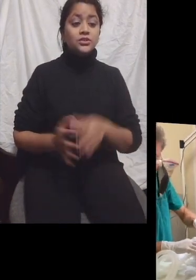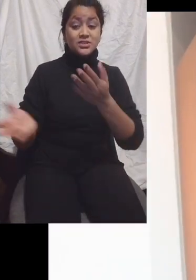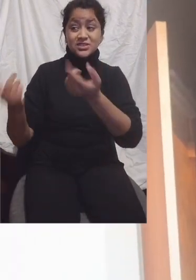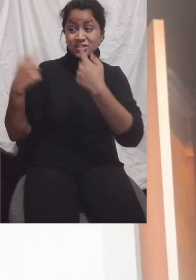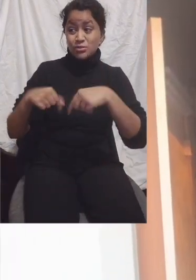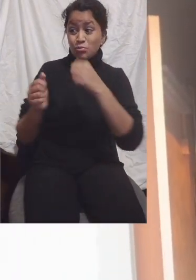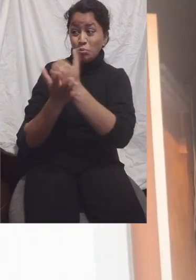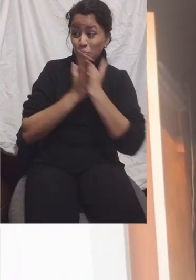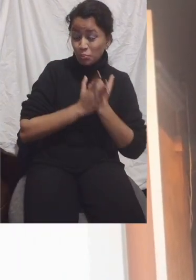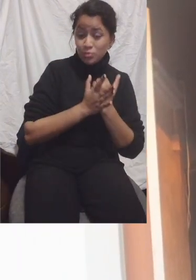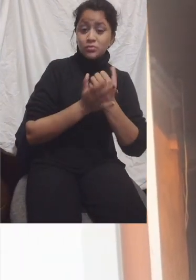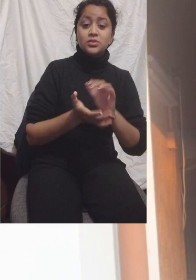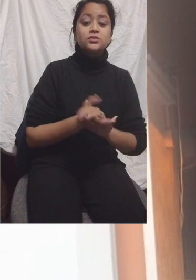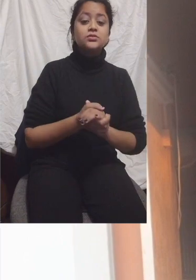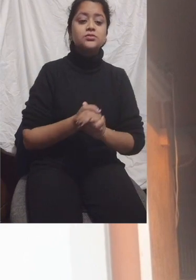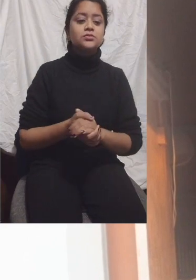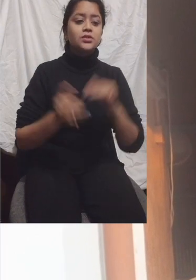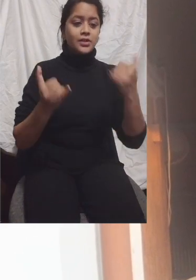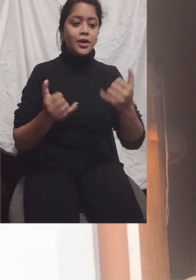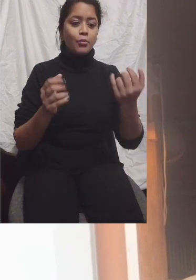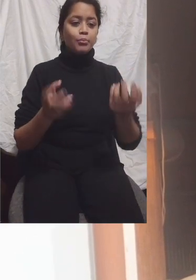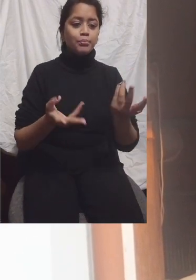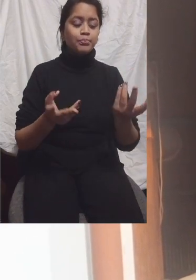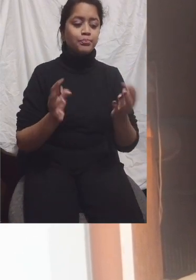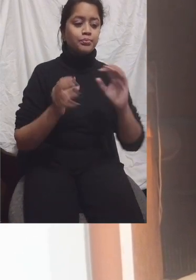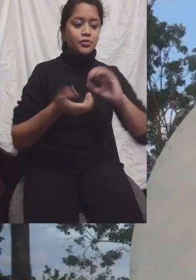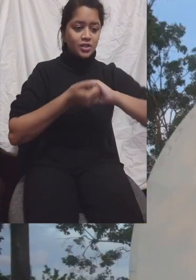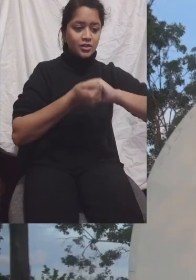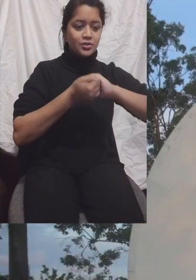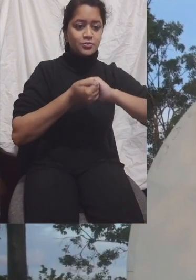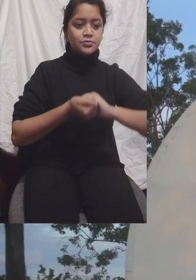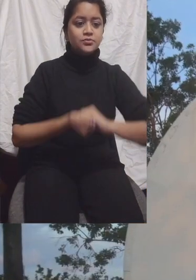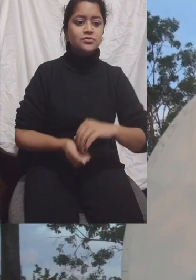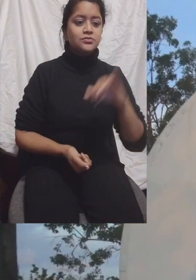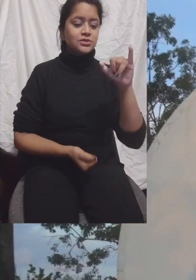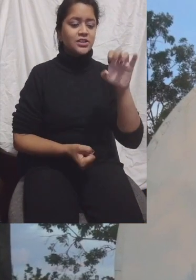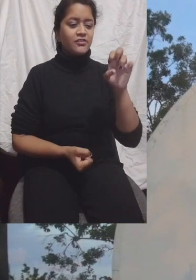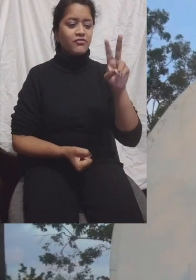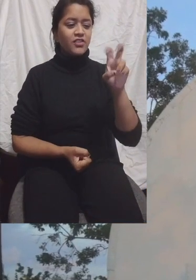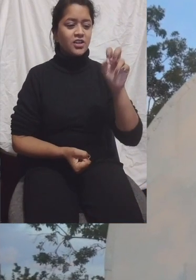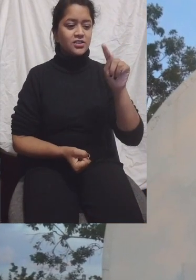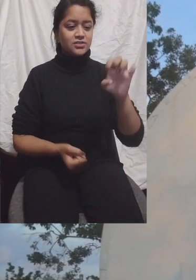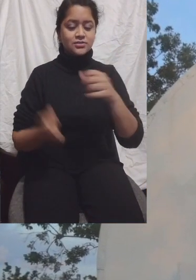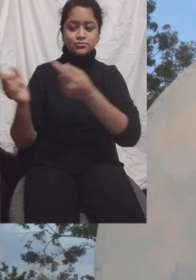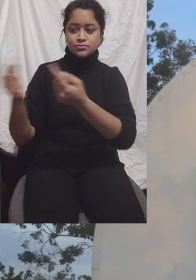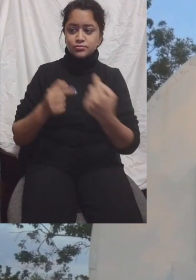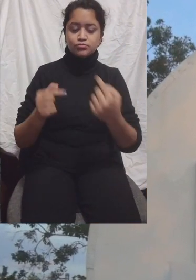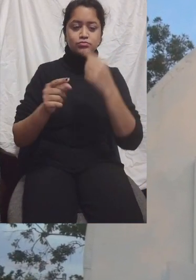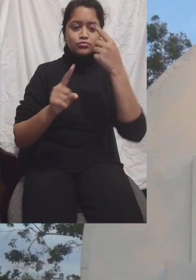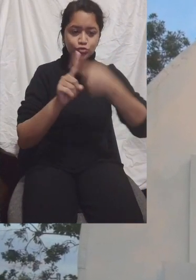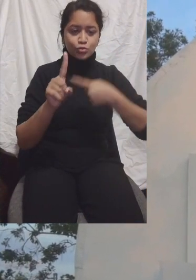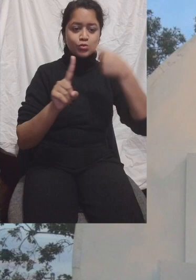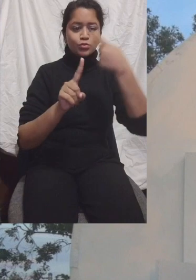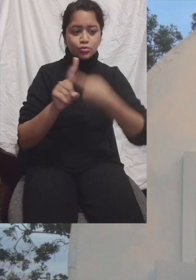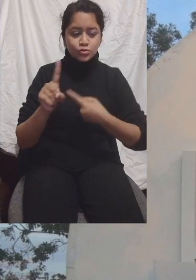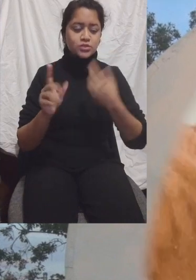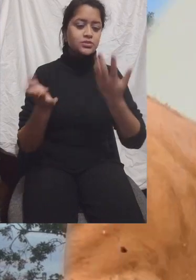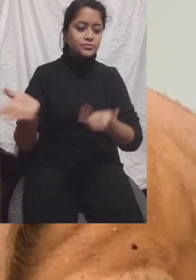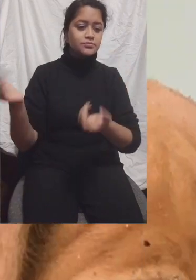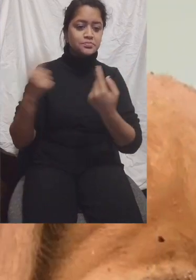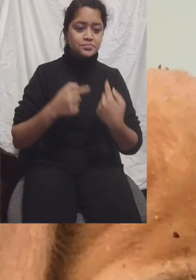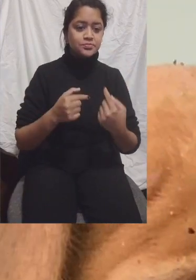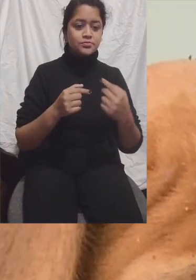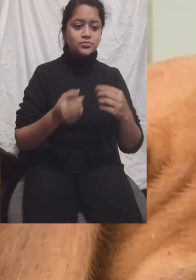them and asked them if they would come and help us. They now partner with us by sending a vet over to the Brac every month to